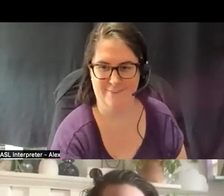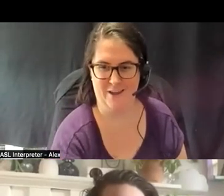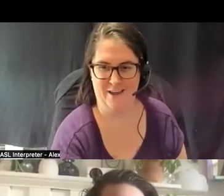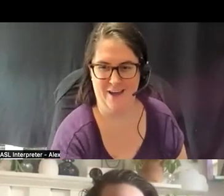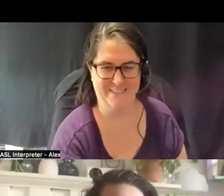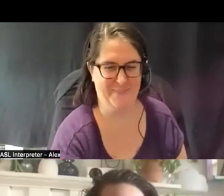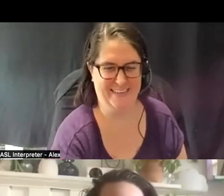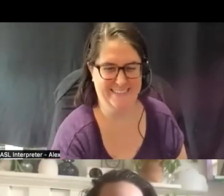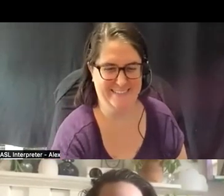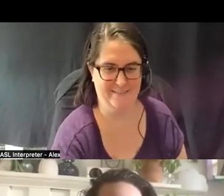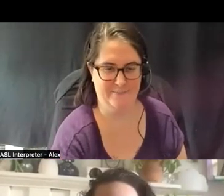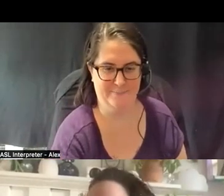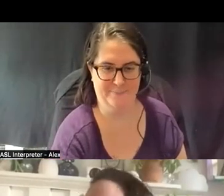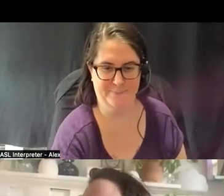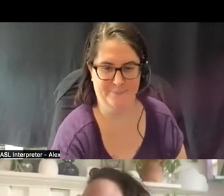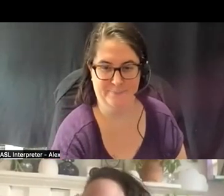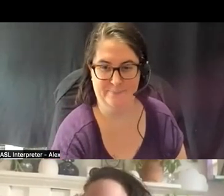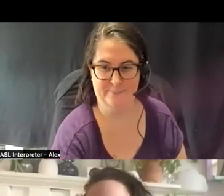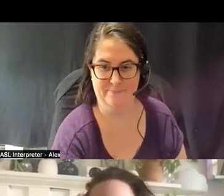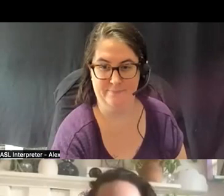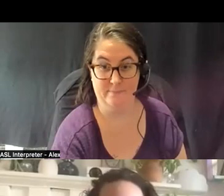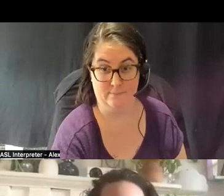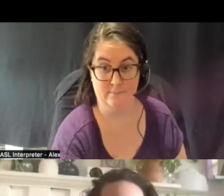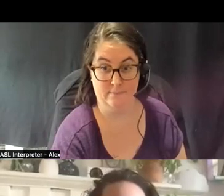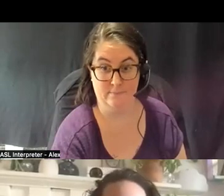Great. Thank you, Peter. Awesome. Thanks. Or Jenny.